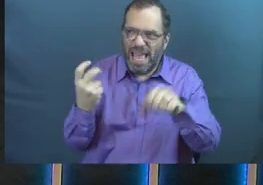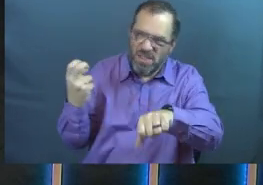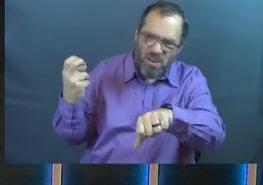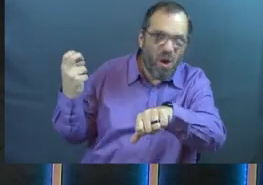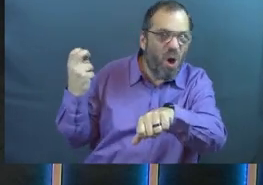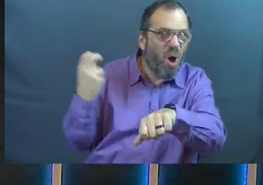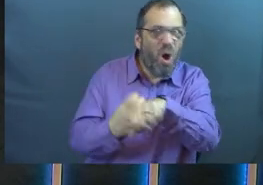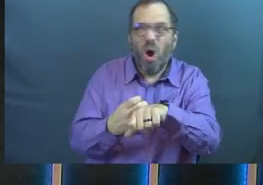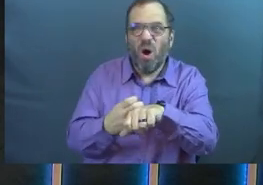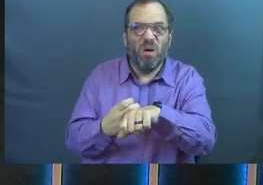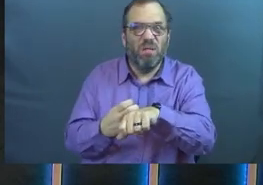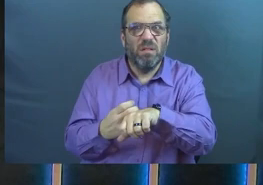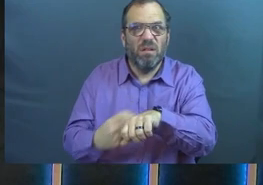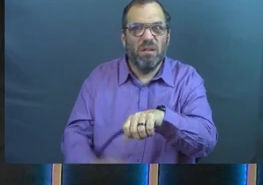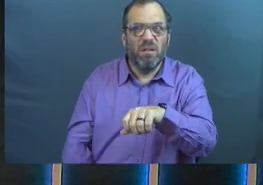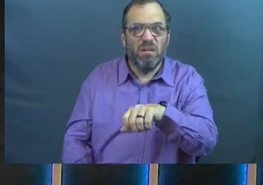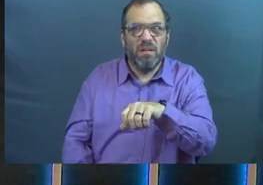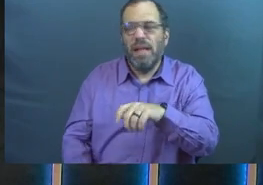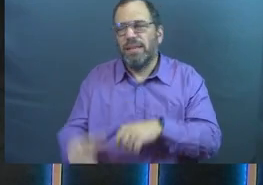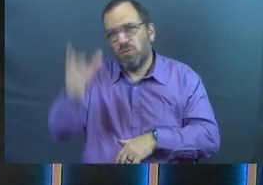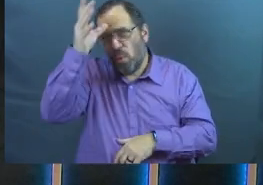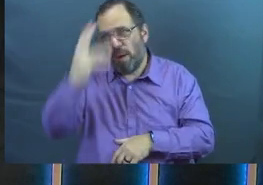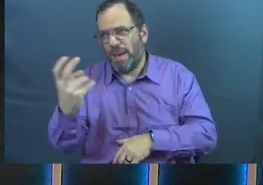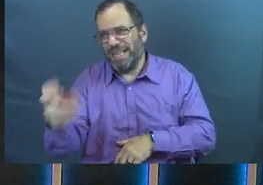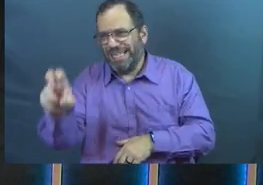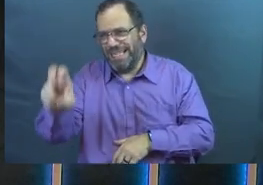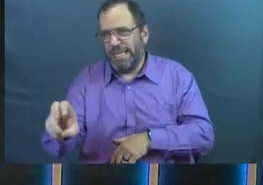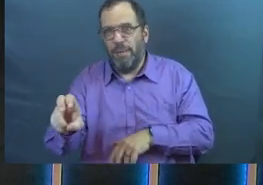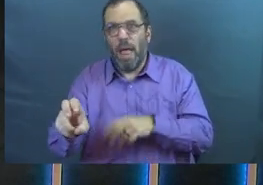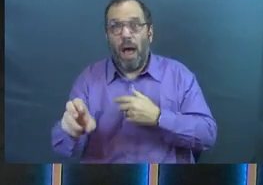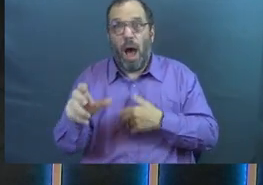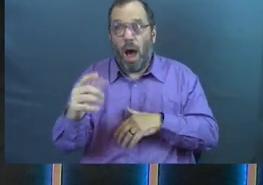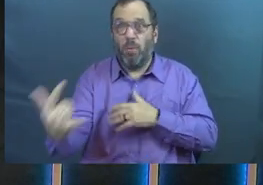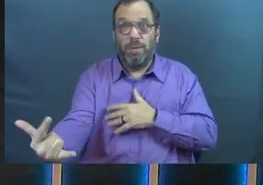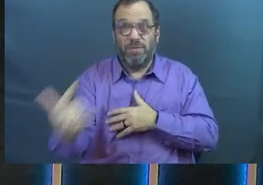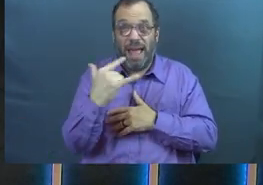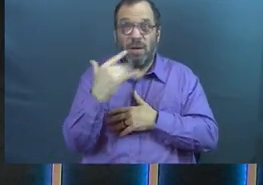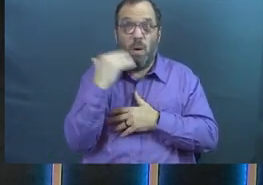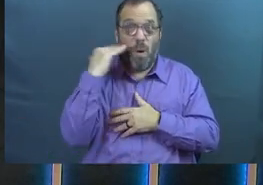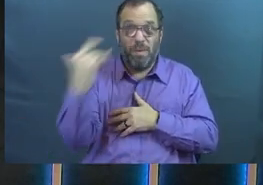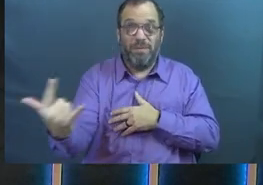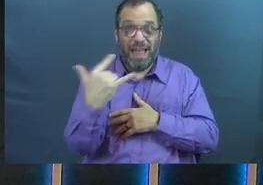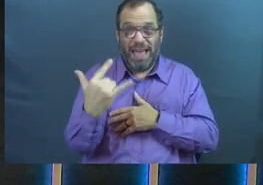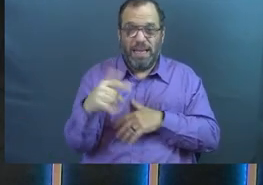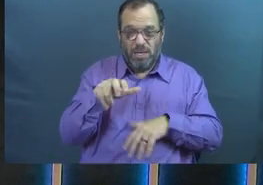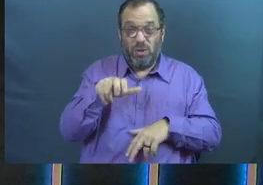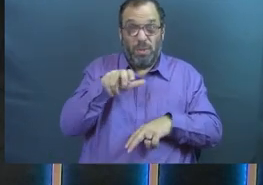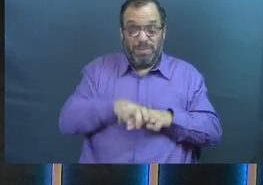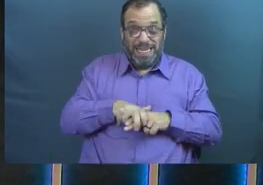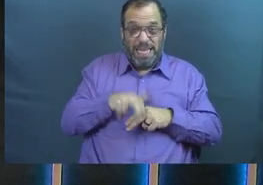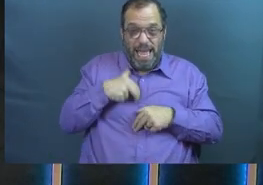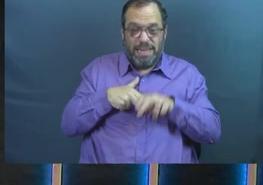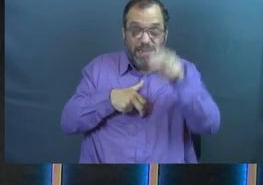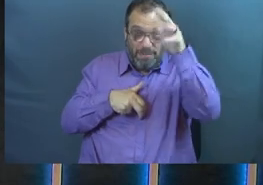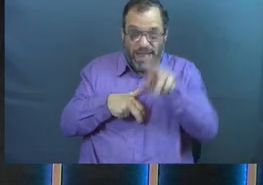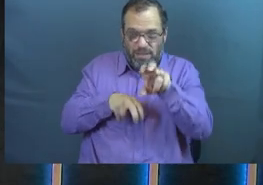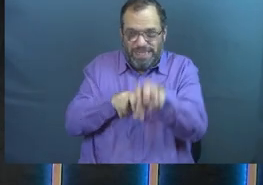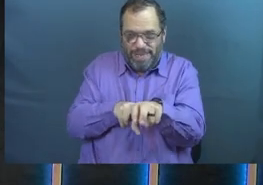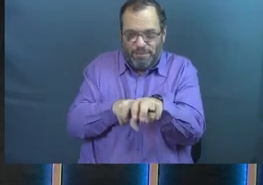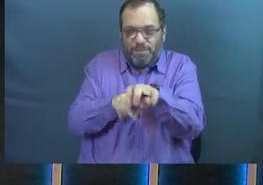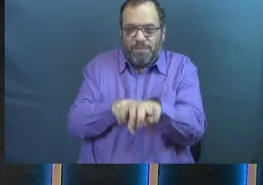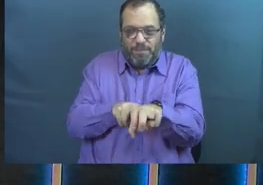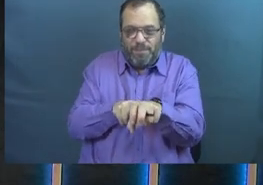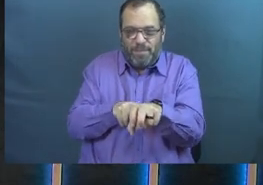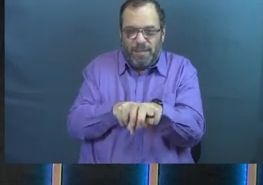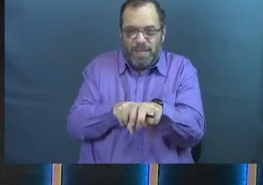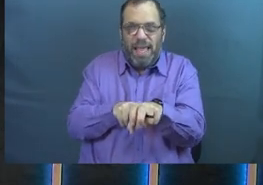hard. And there was this man who was sitting in the seat in front of me on the way back. We were on the flight back from Chicago, and there